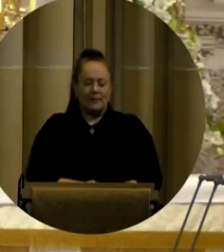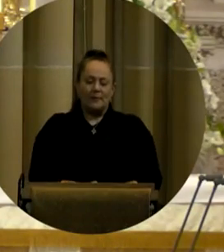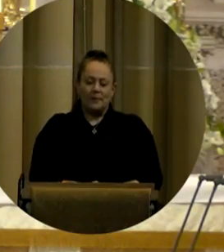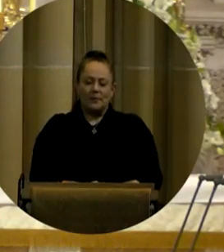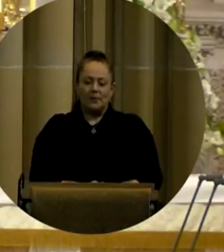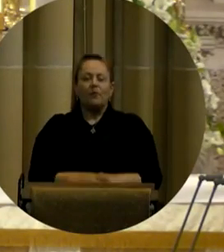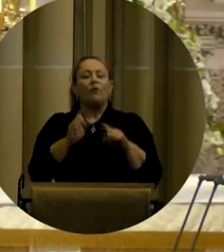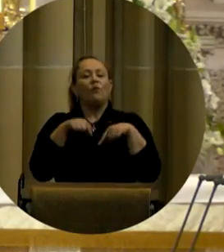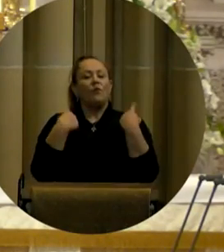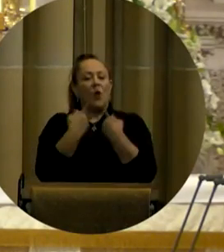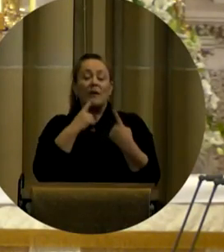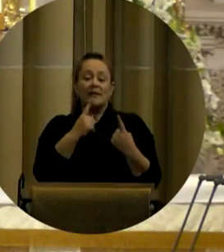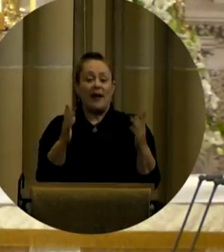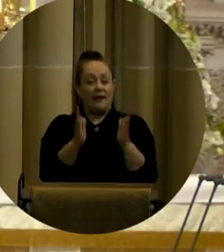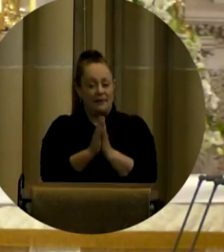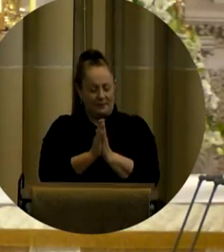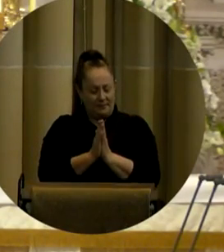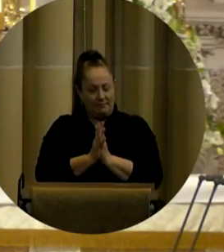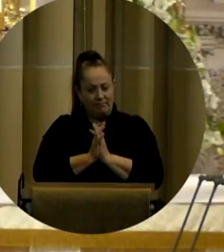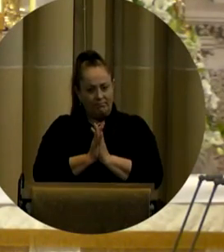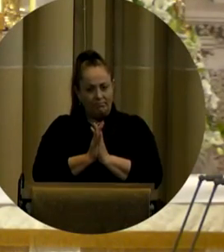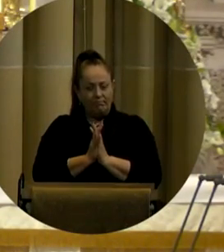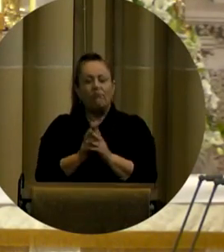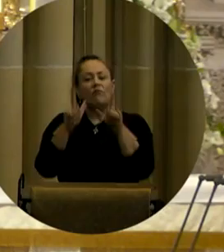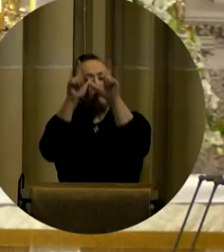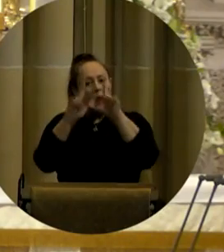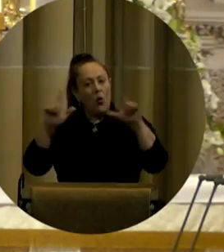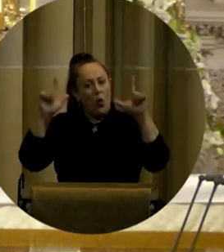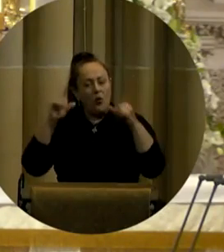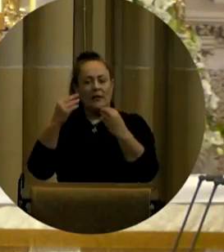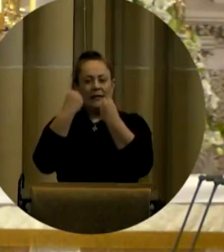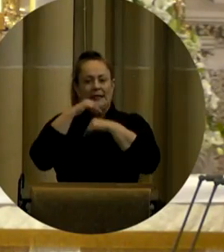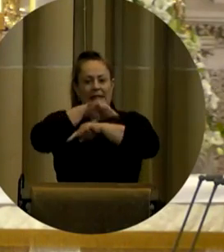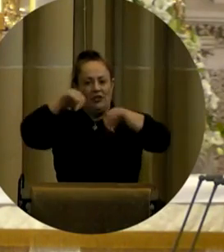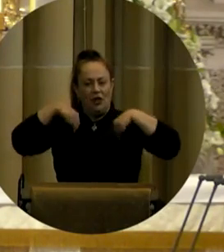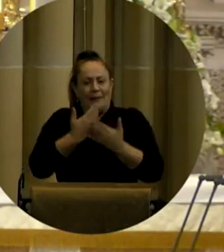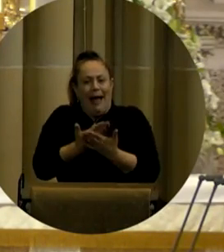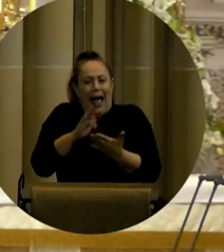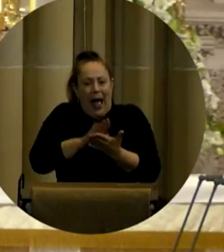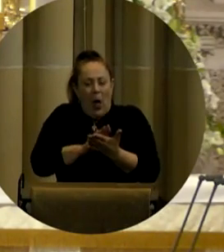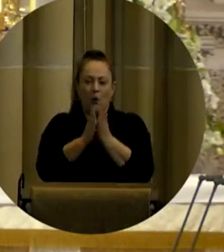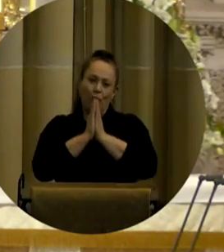And so we say, Lord, teach us how to pray.